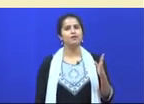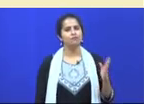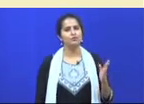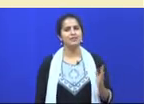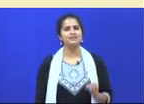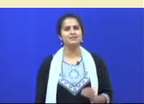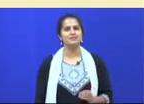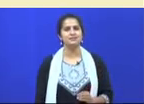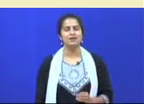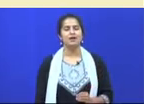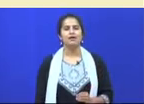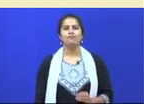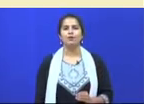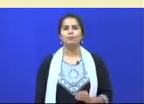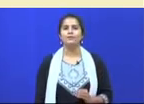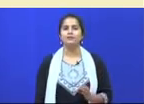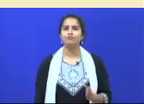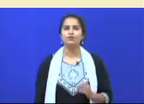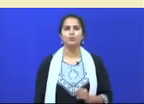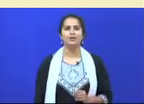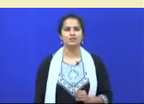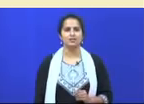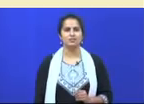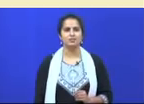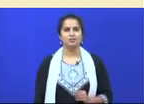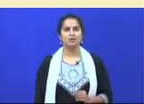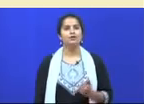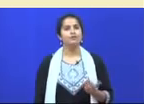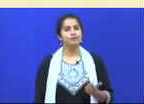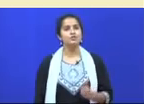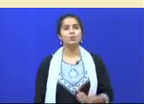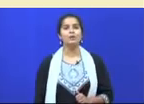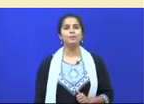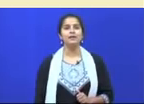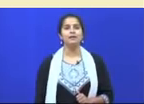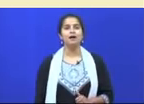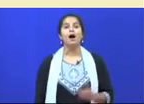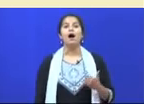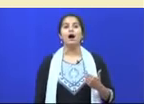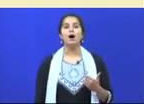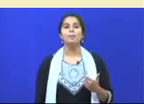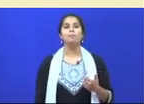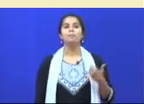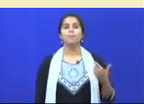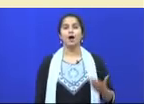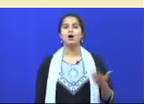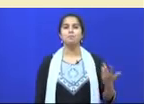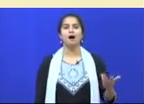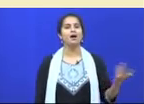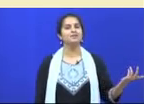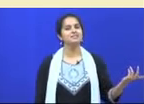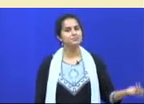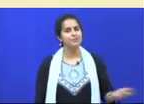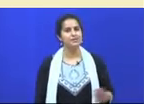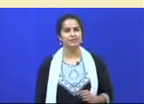great four sentences from the different Upanishads. The first one being aham